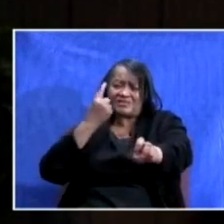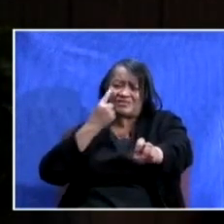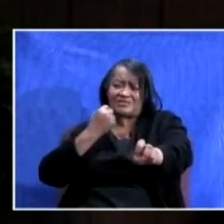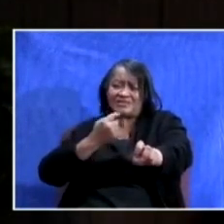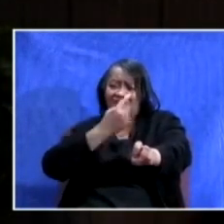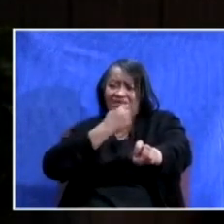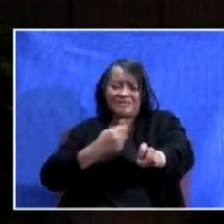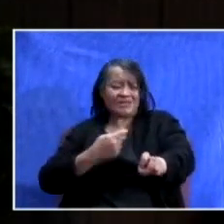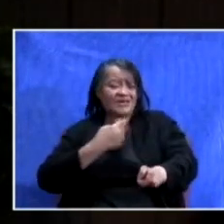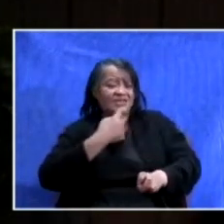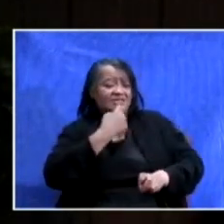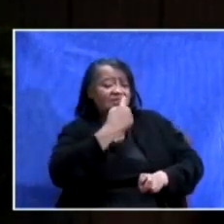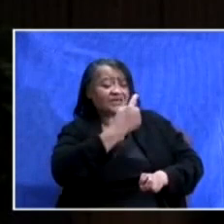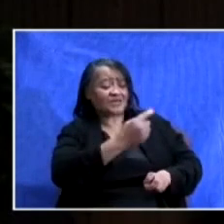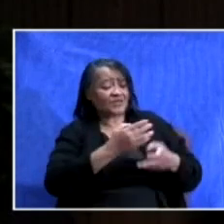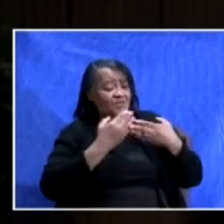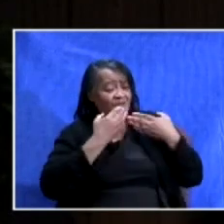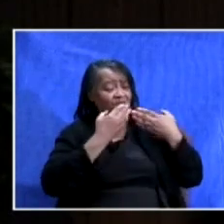said, thank you.